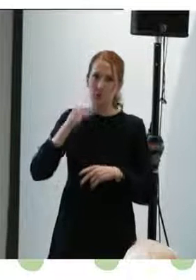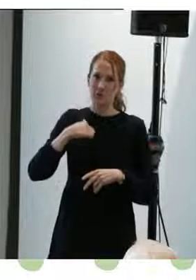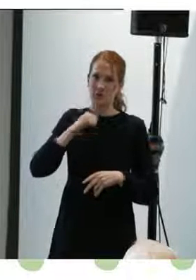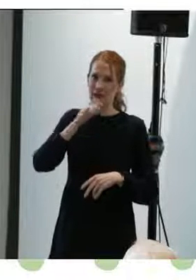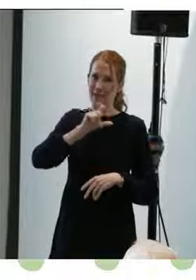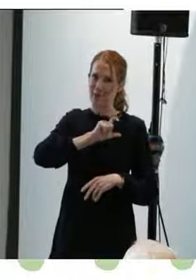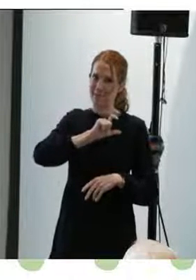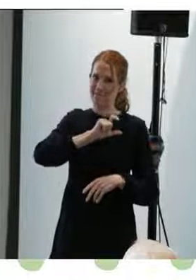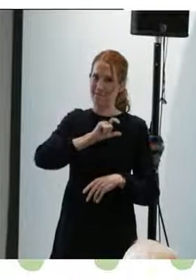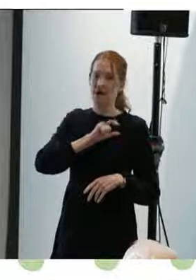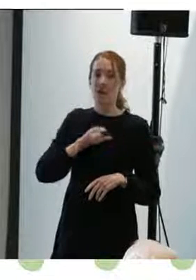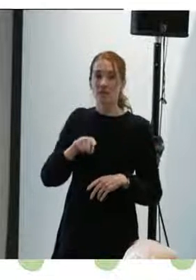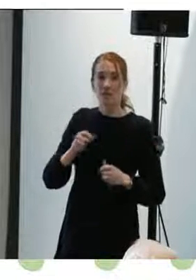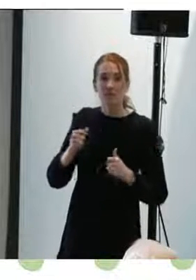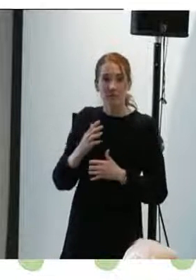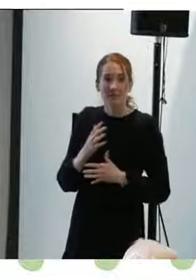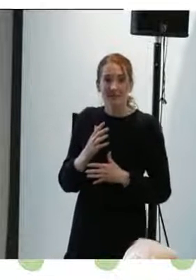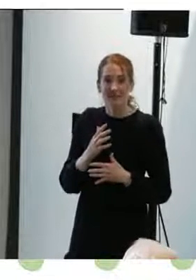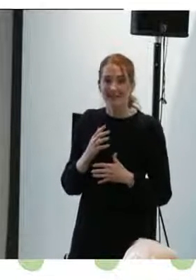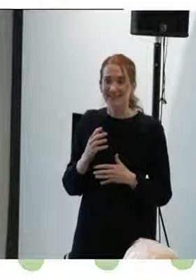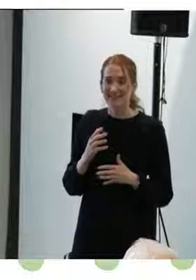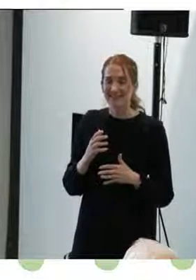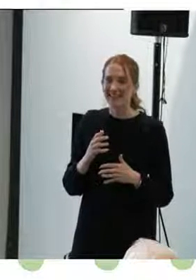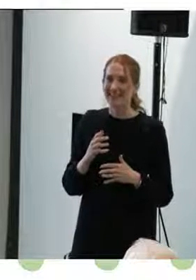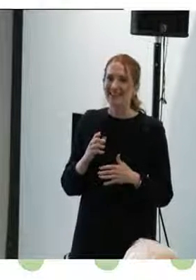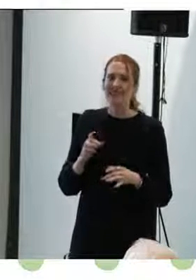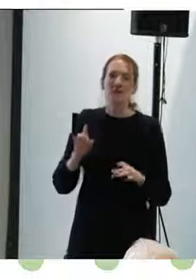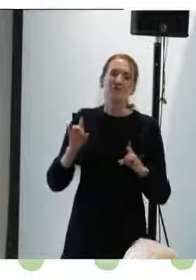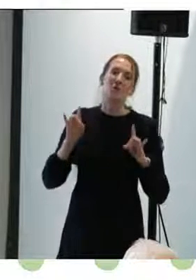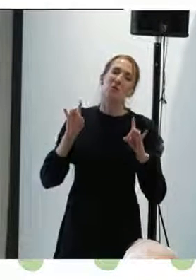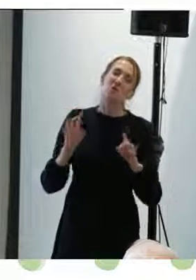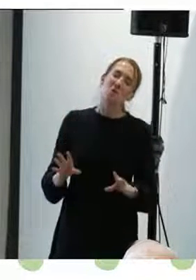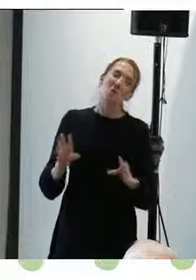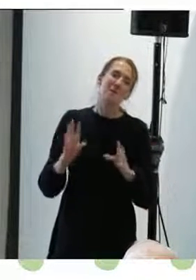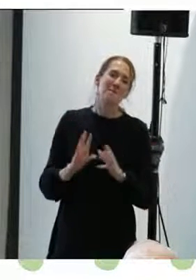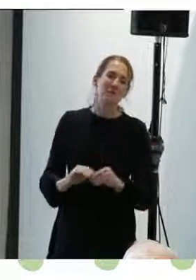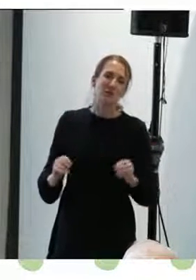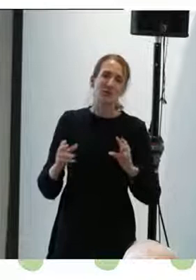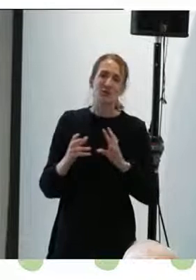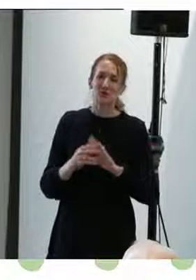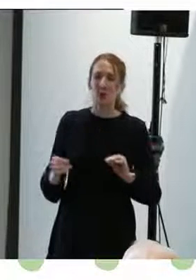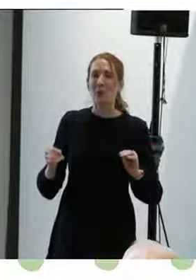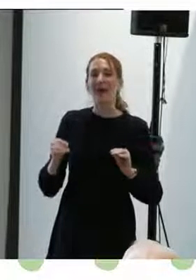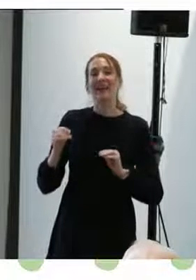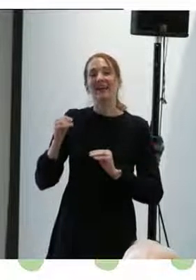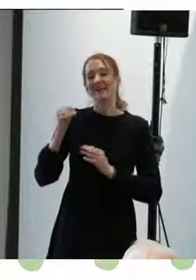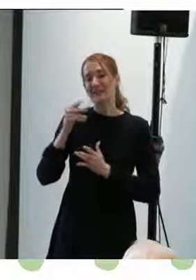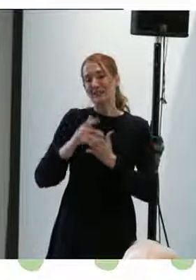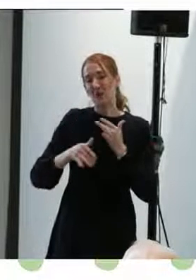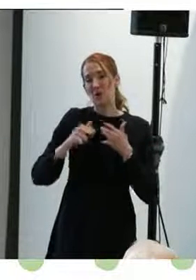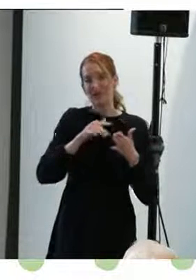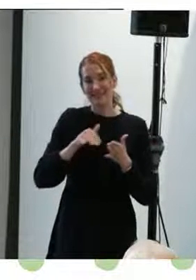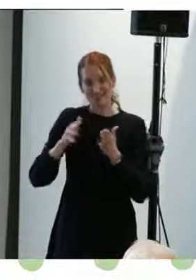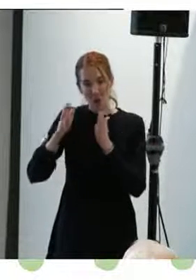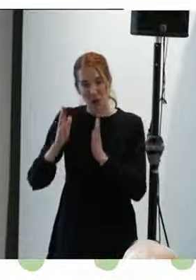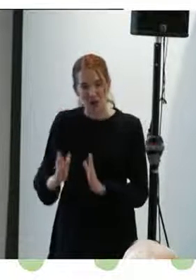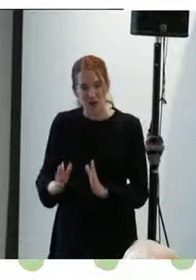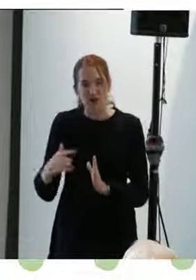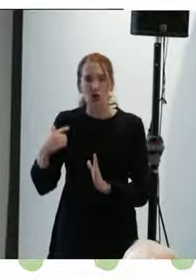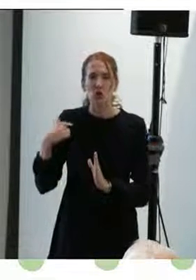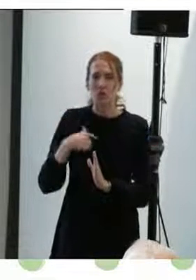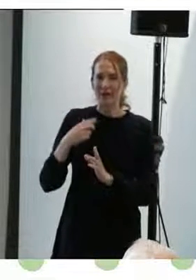was like a lot of fear. This like terrible story is that, sociologists, we call the people we interview, we often call them